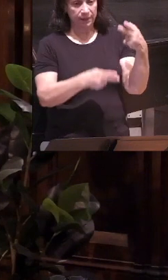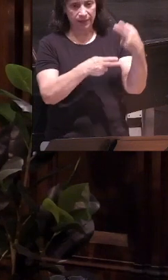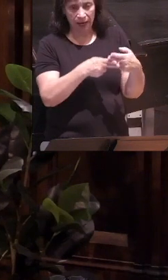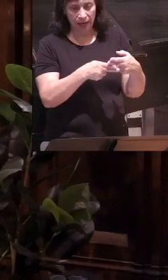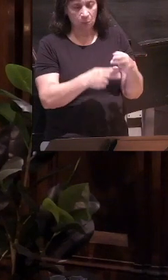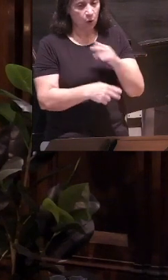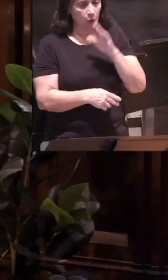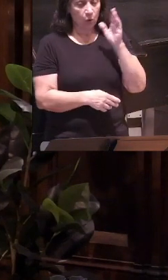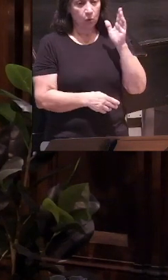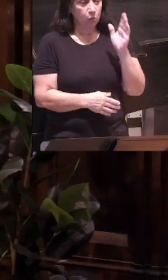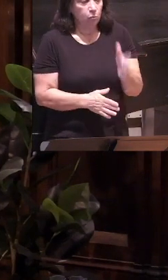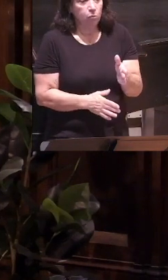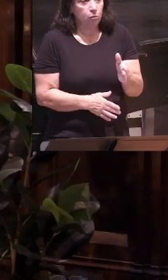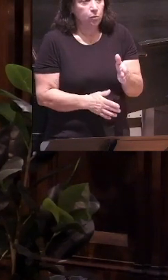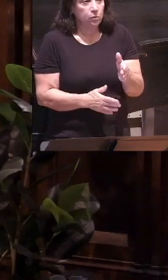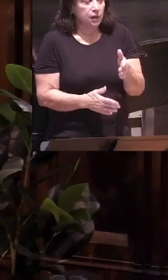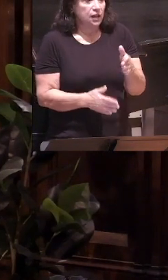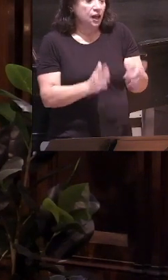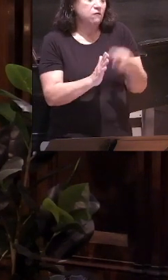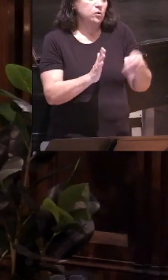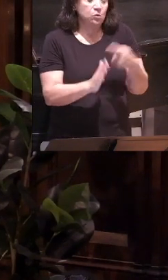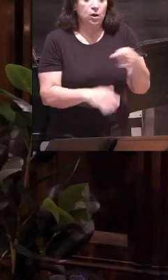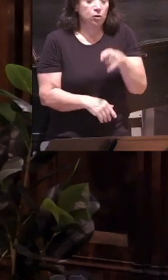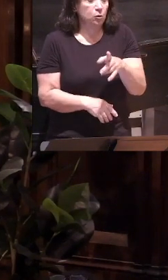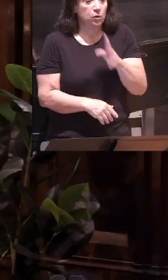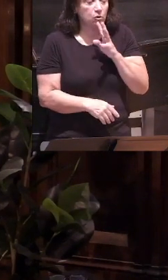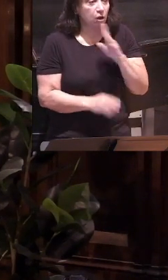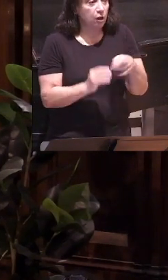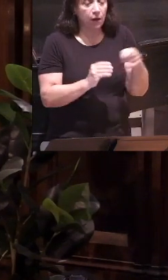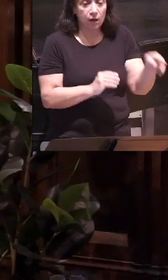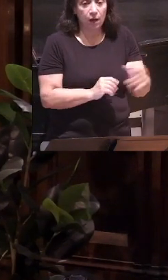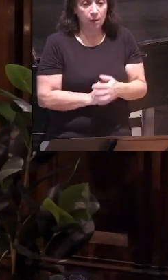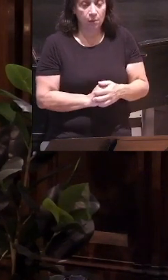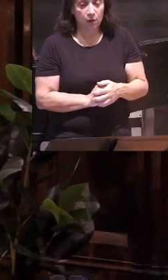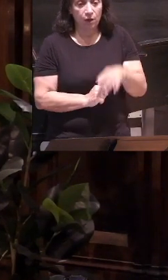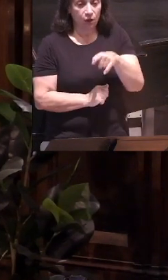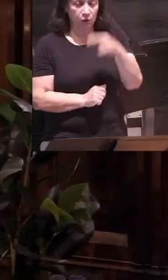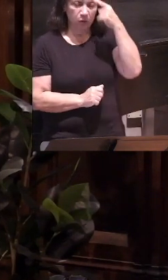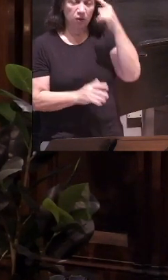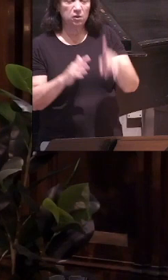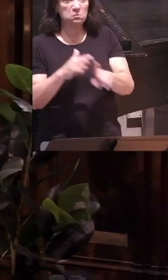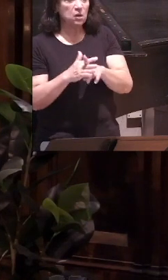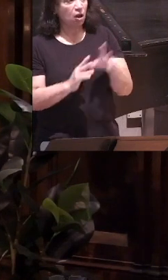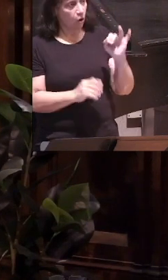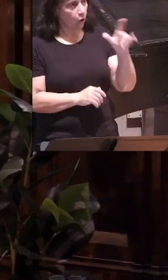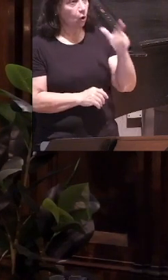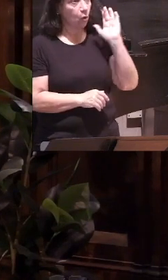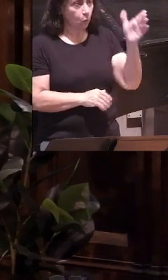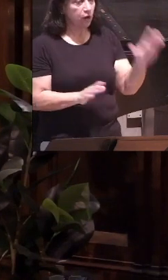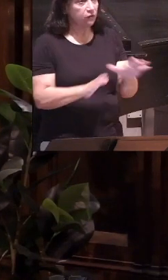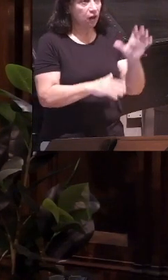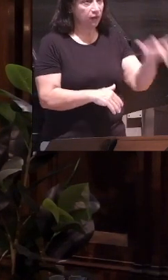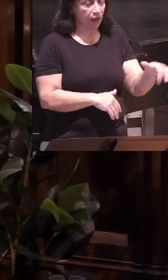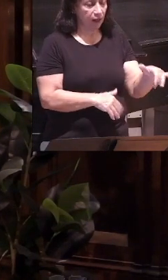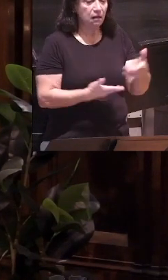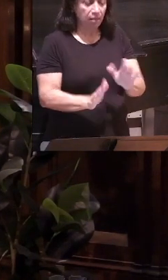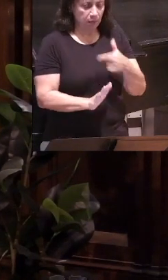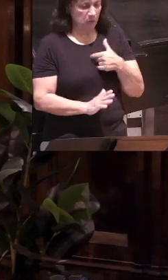will never leave your lips. Every now and then you'll think, wow, Earl would have done this. Let me be like